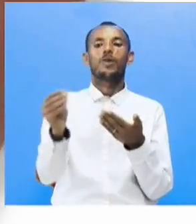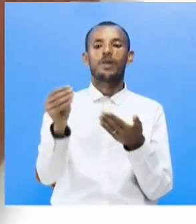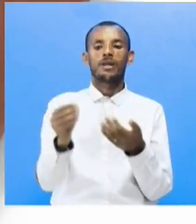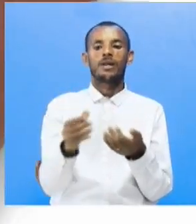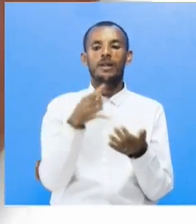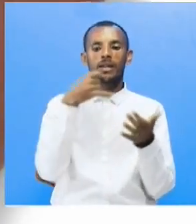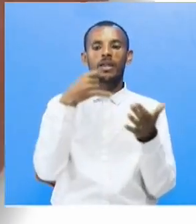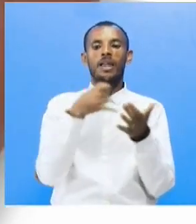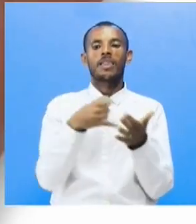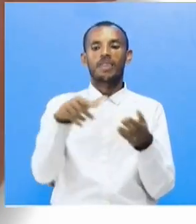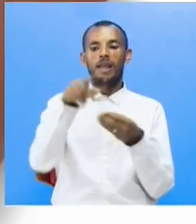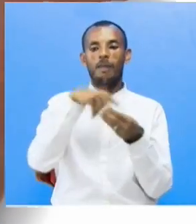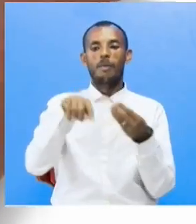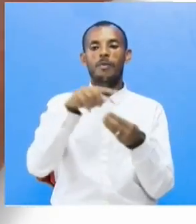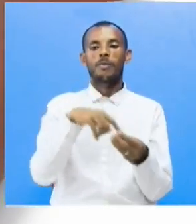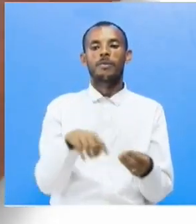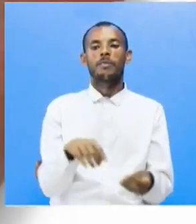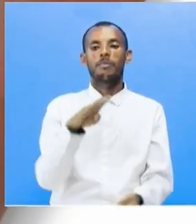by